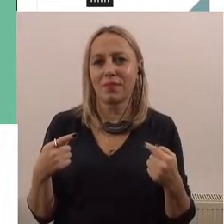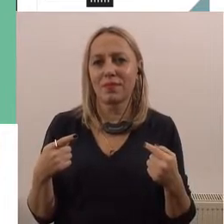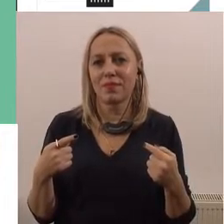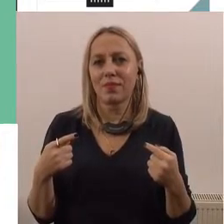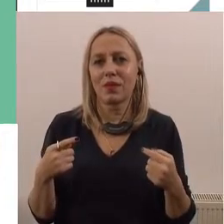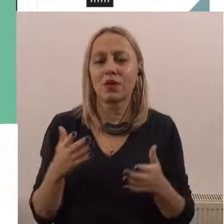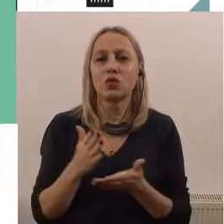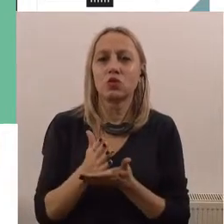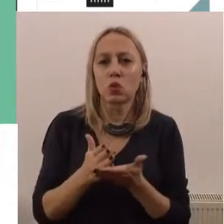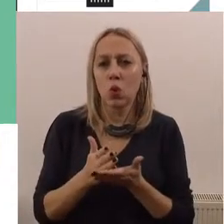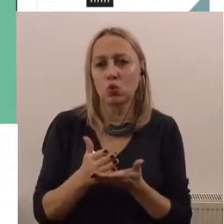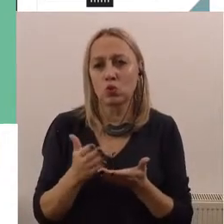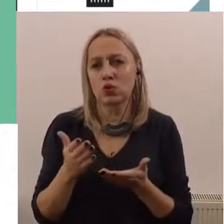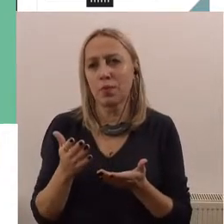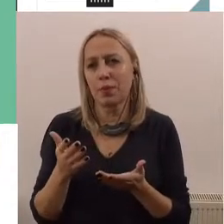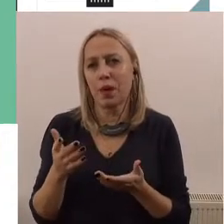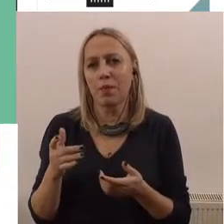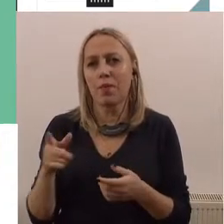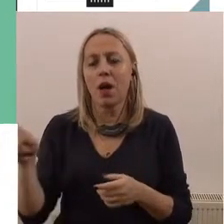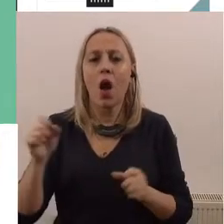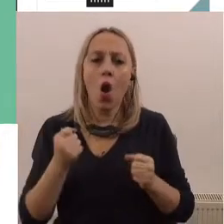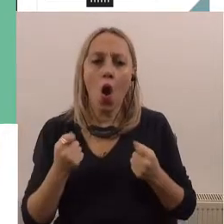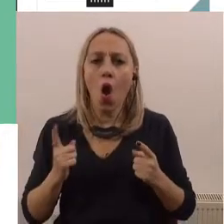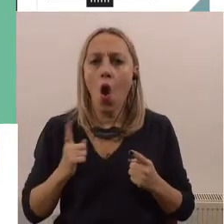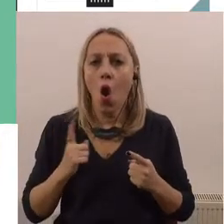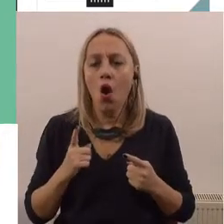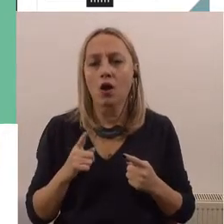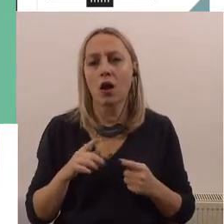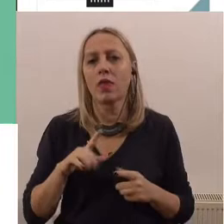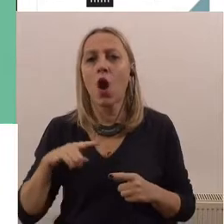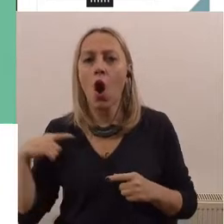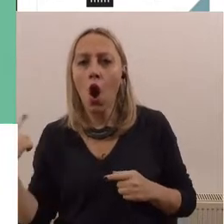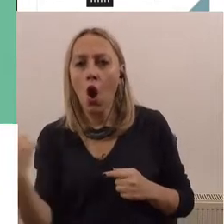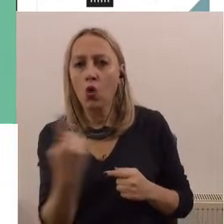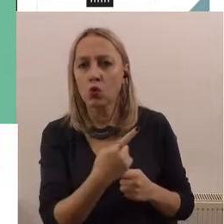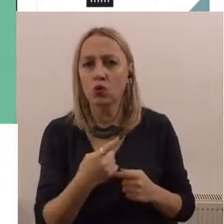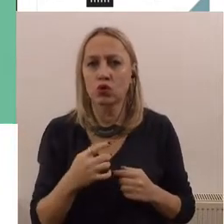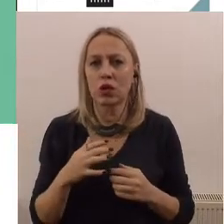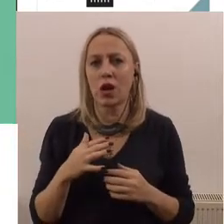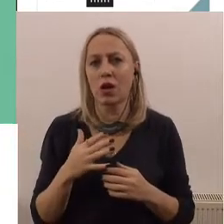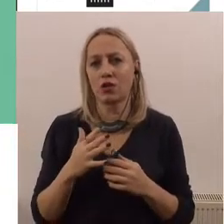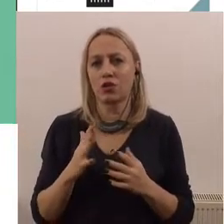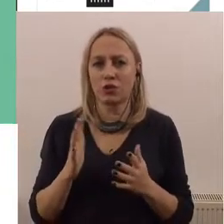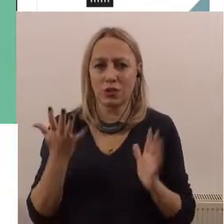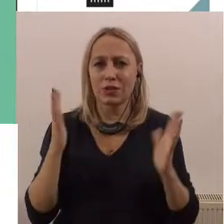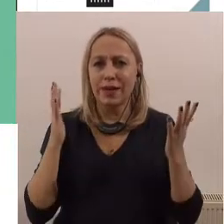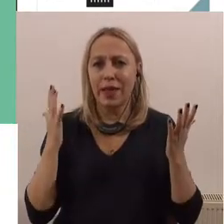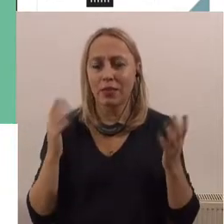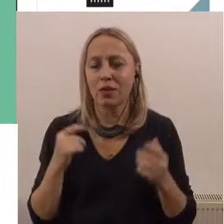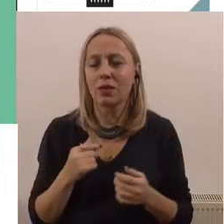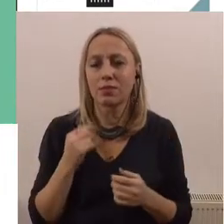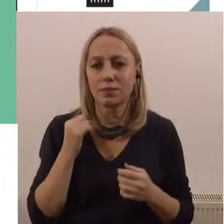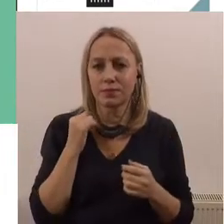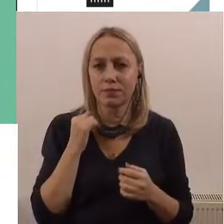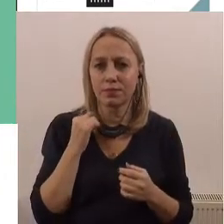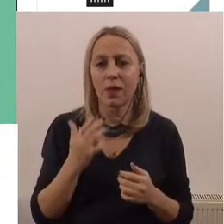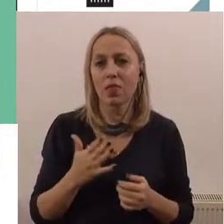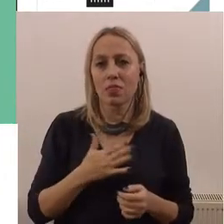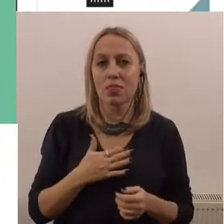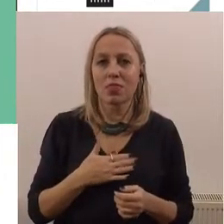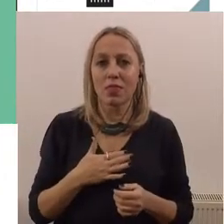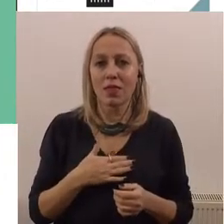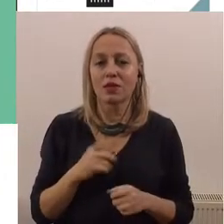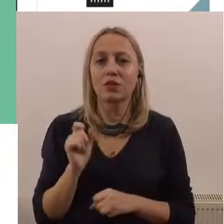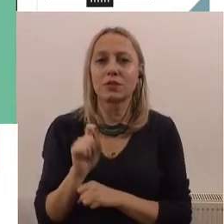yeah, and then check if it works on or not. So first attempt was how we